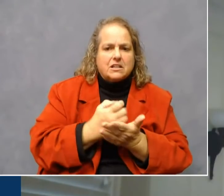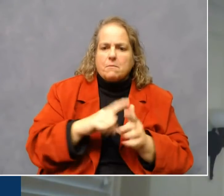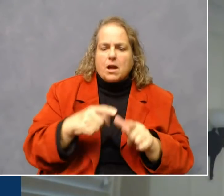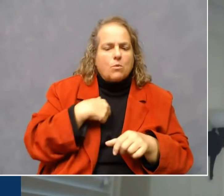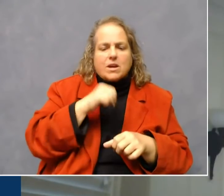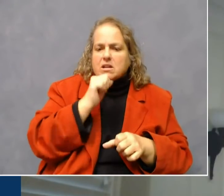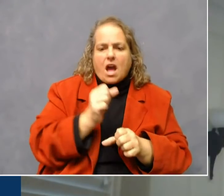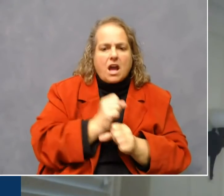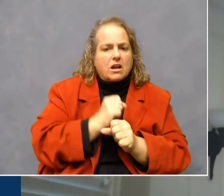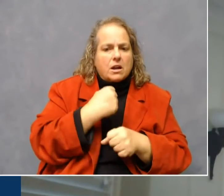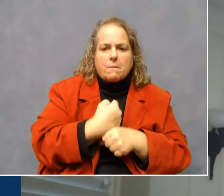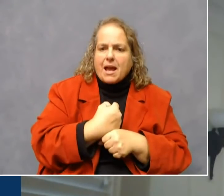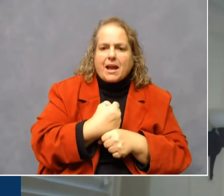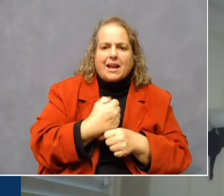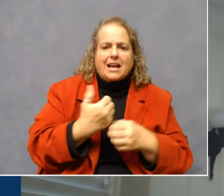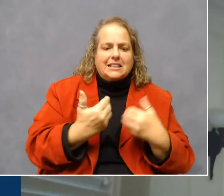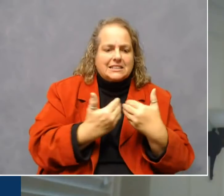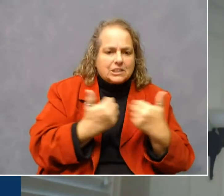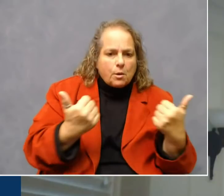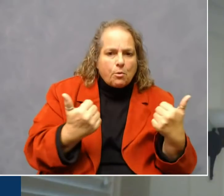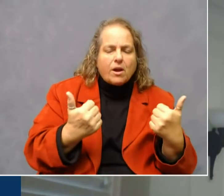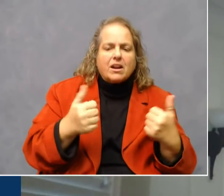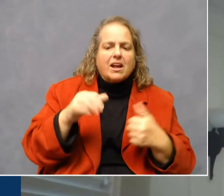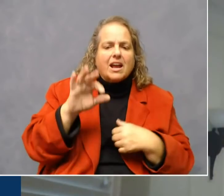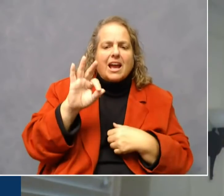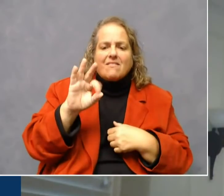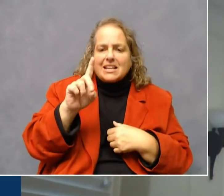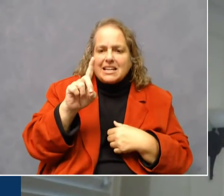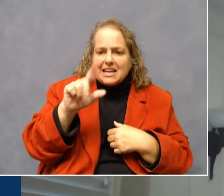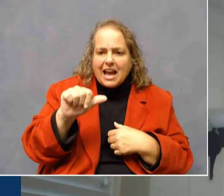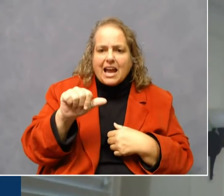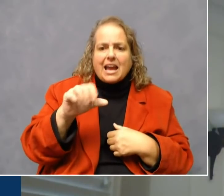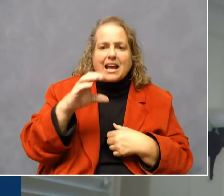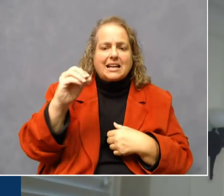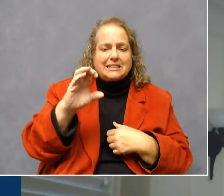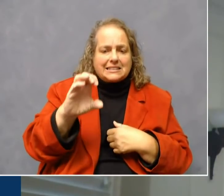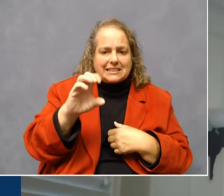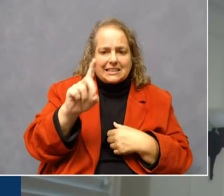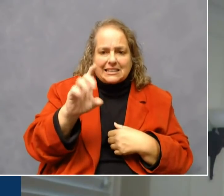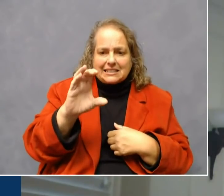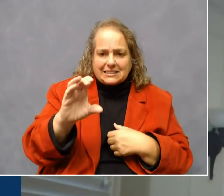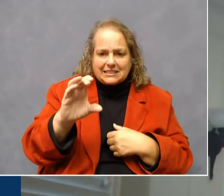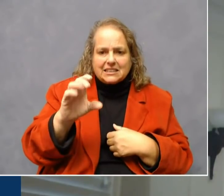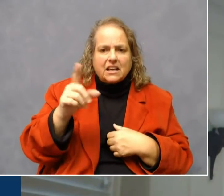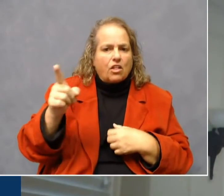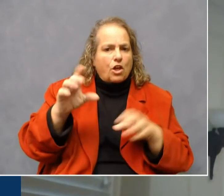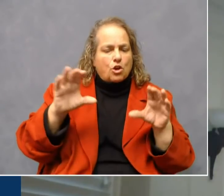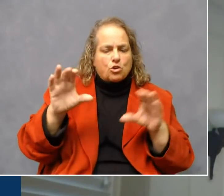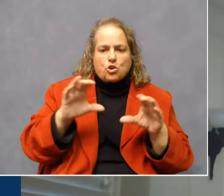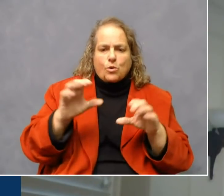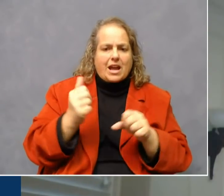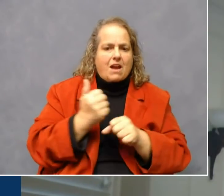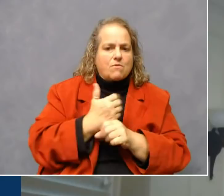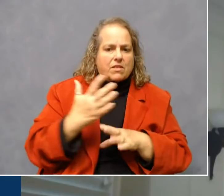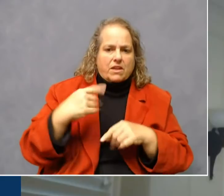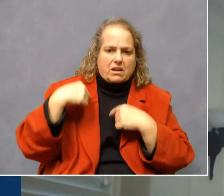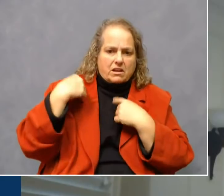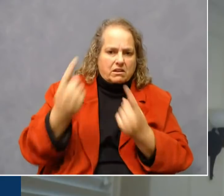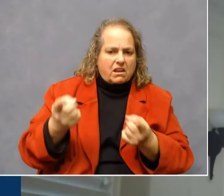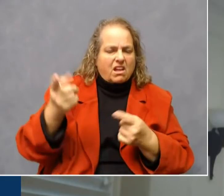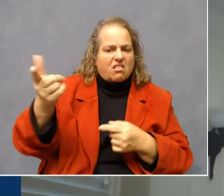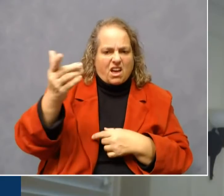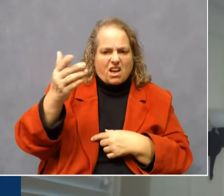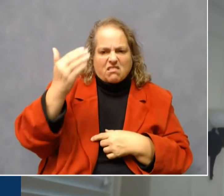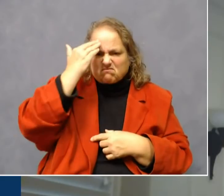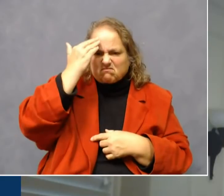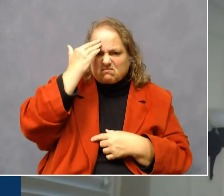special body. The FDA and the CDC are bodies that have done this for a very long time and are very well positioned to